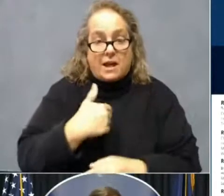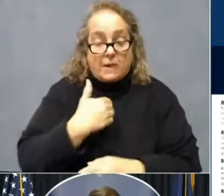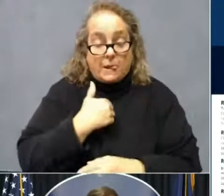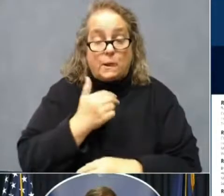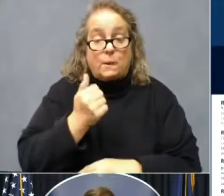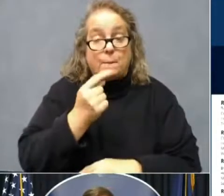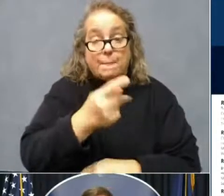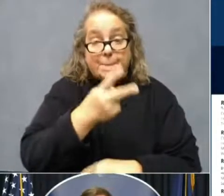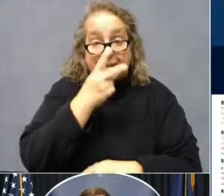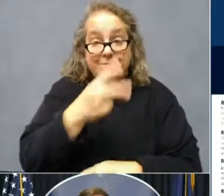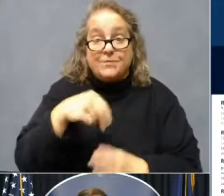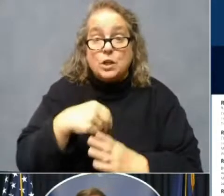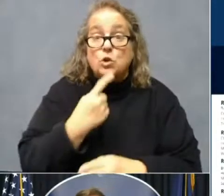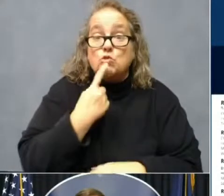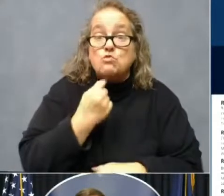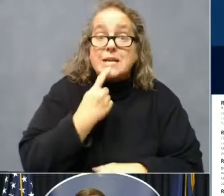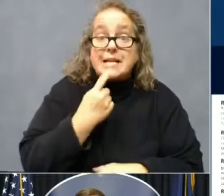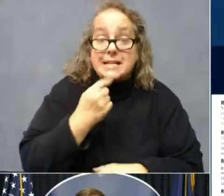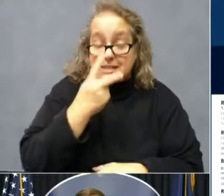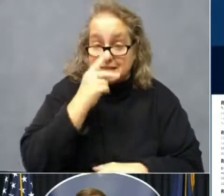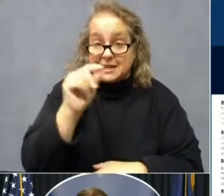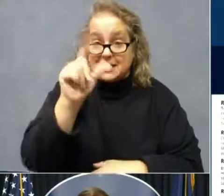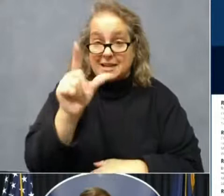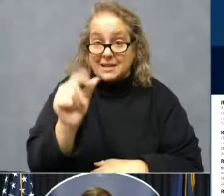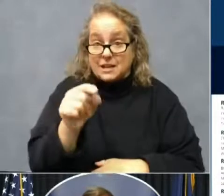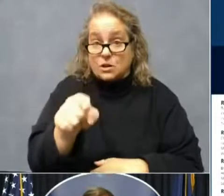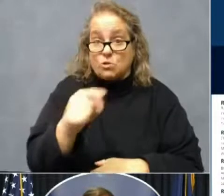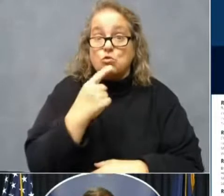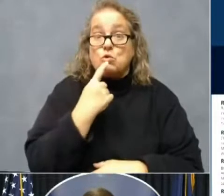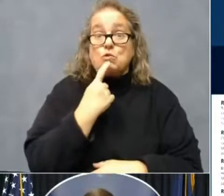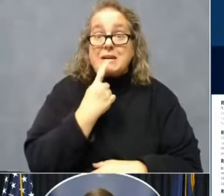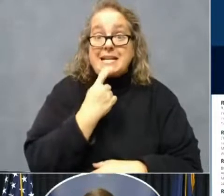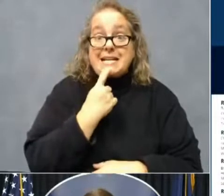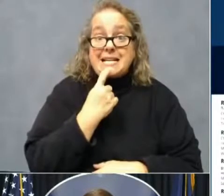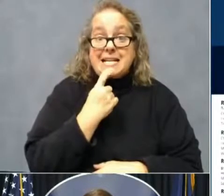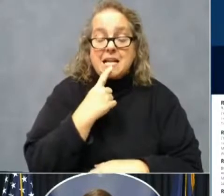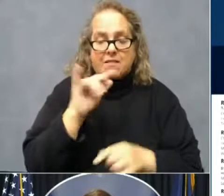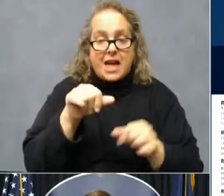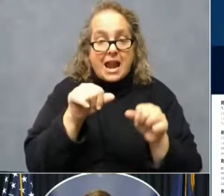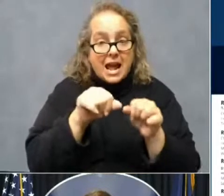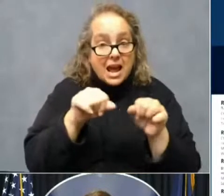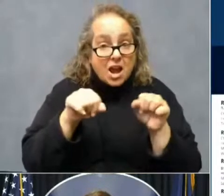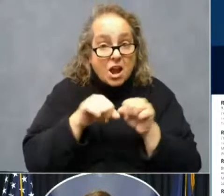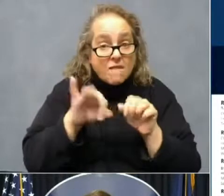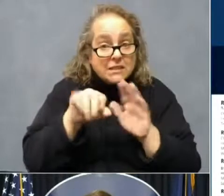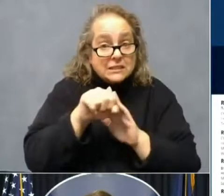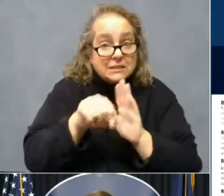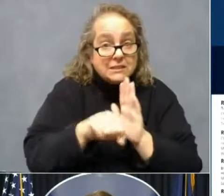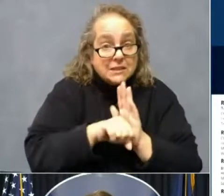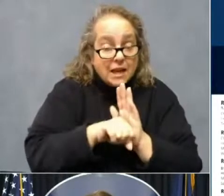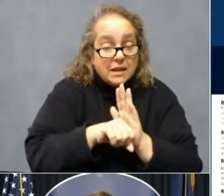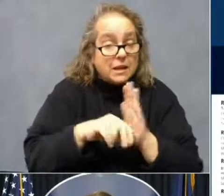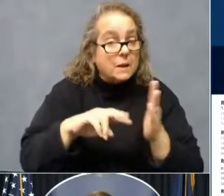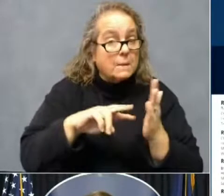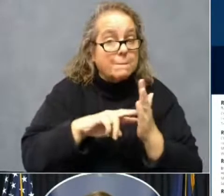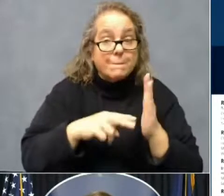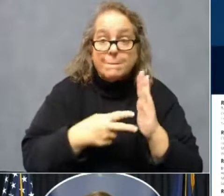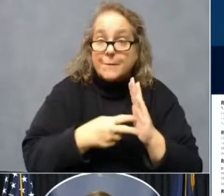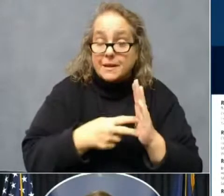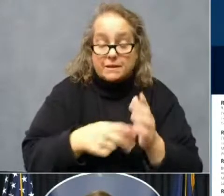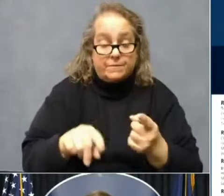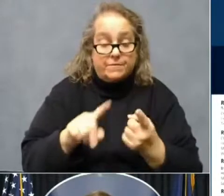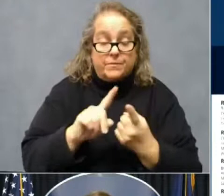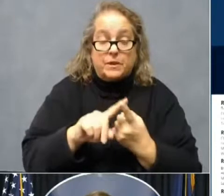in red are areas of the state where either the regular hospital